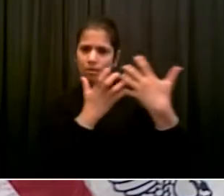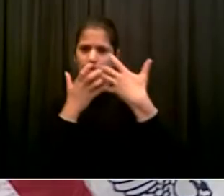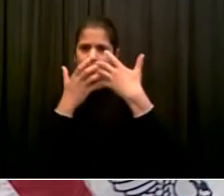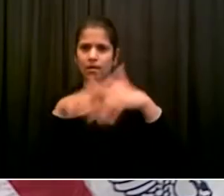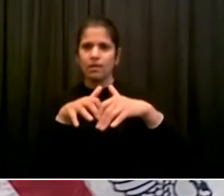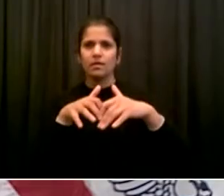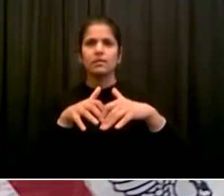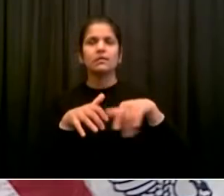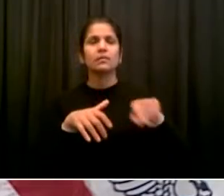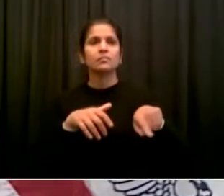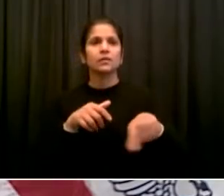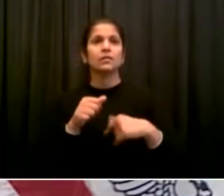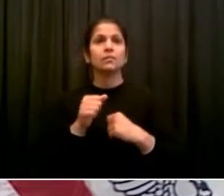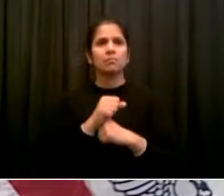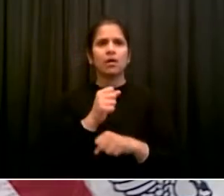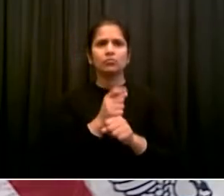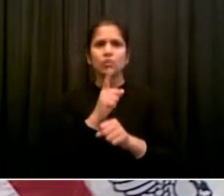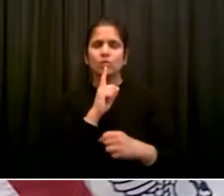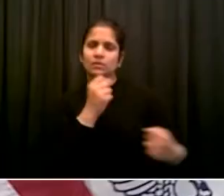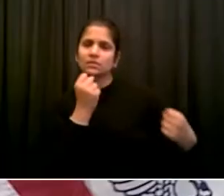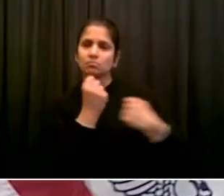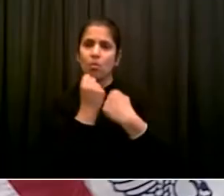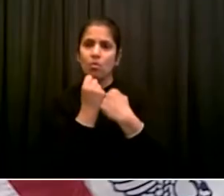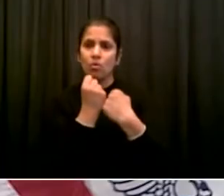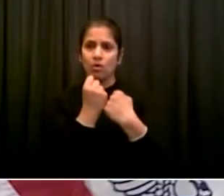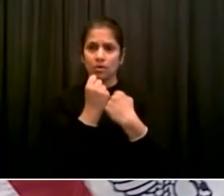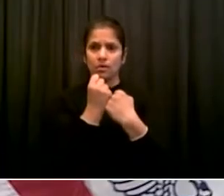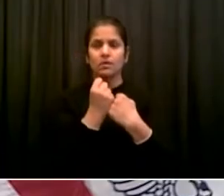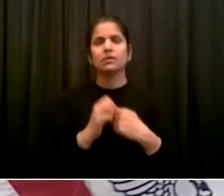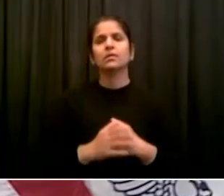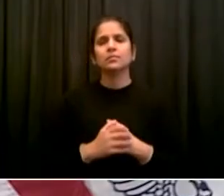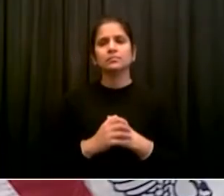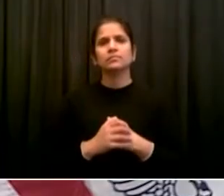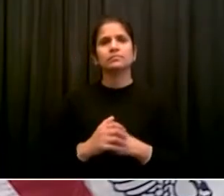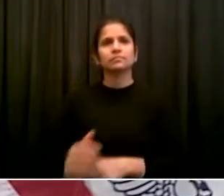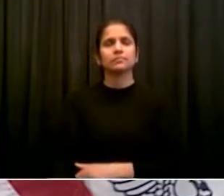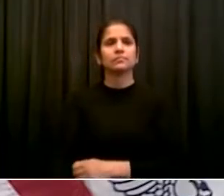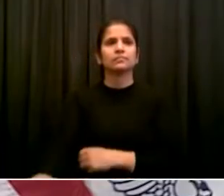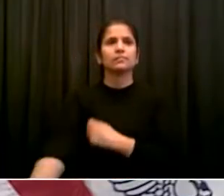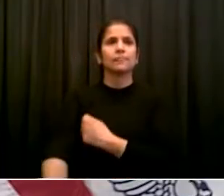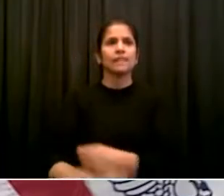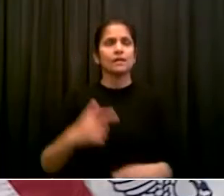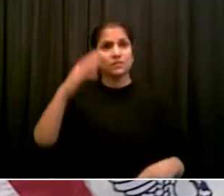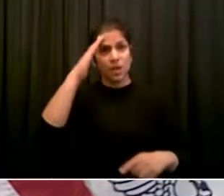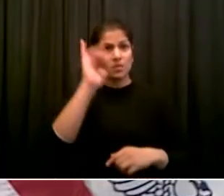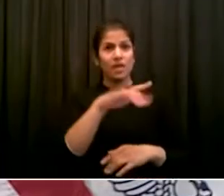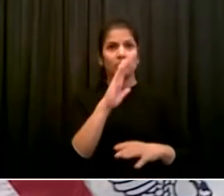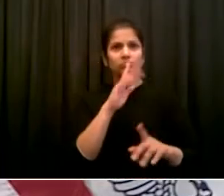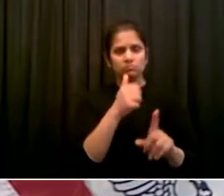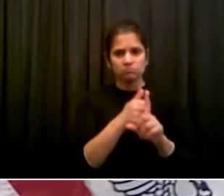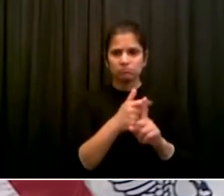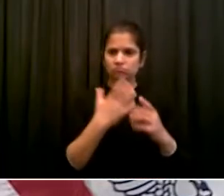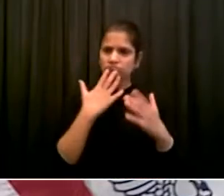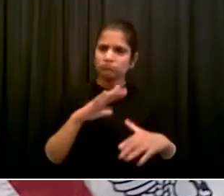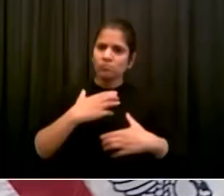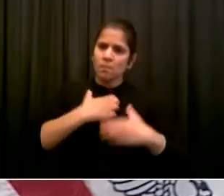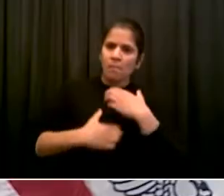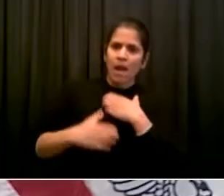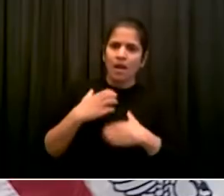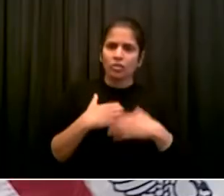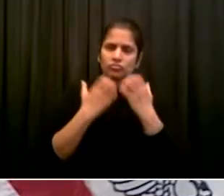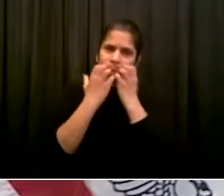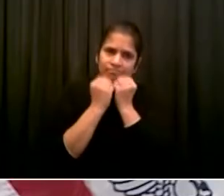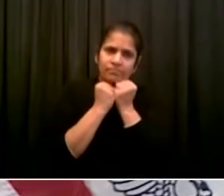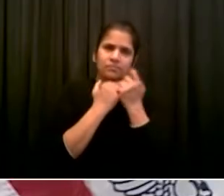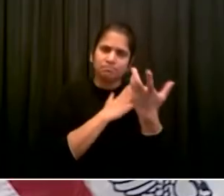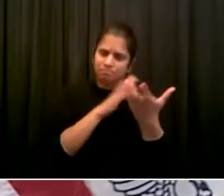behind it. And I know this is something he is passionate about, believing that change can happen and then doing the hard work to